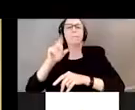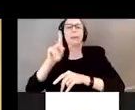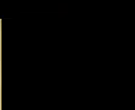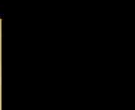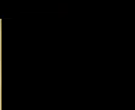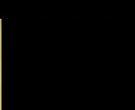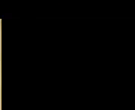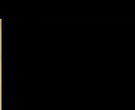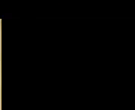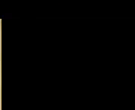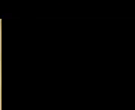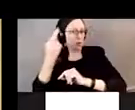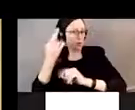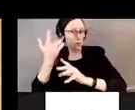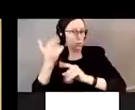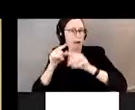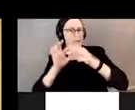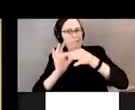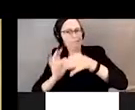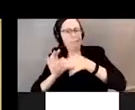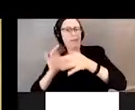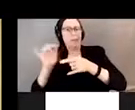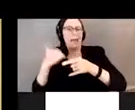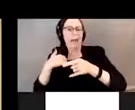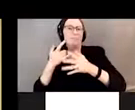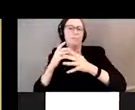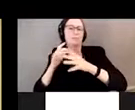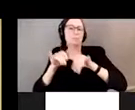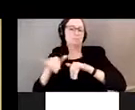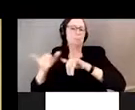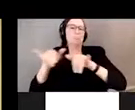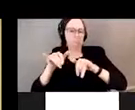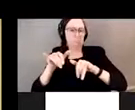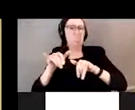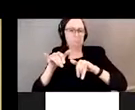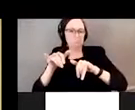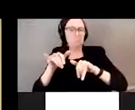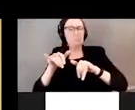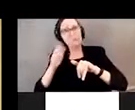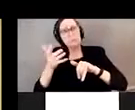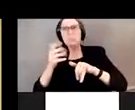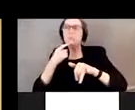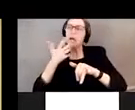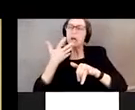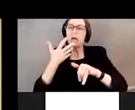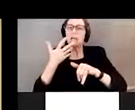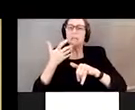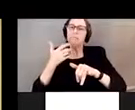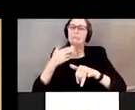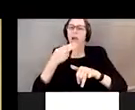the reasons why Pakistan and Afghanistan have such a common and I would say